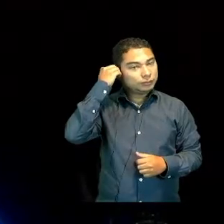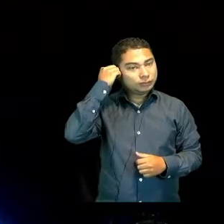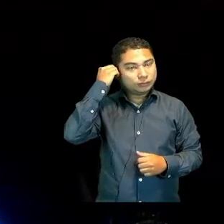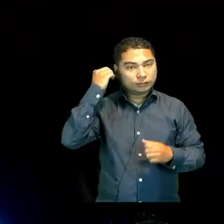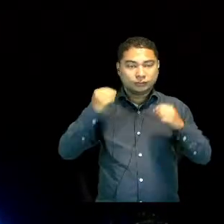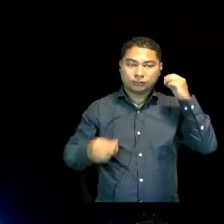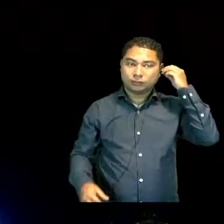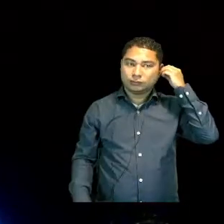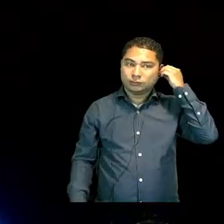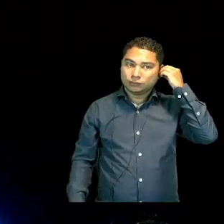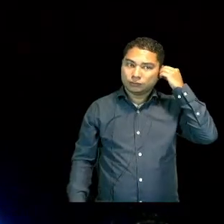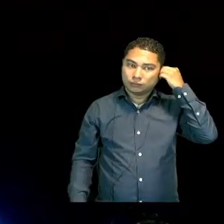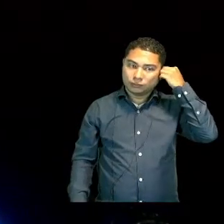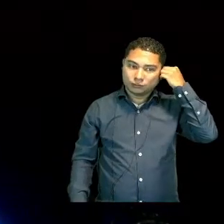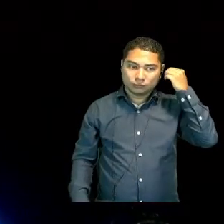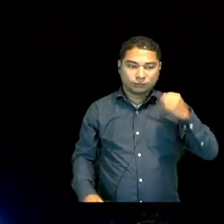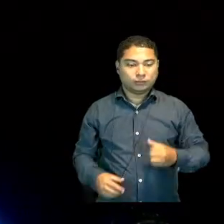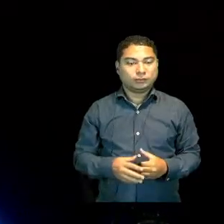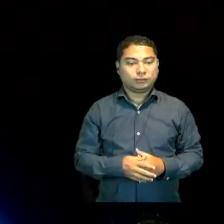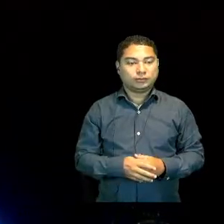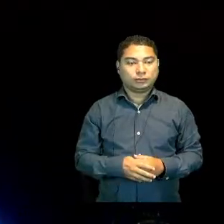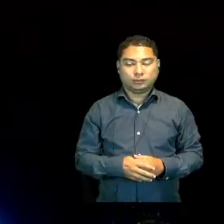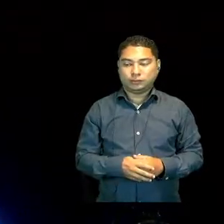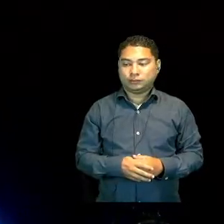You know, I was going to say a few words about